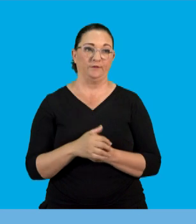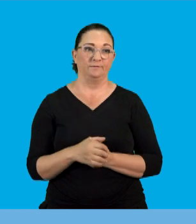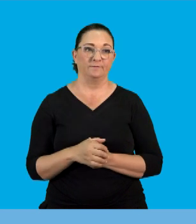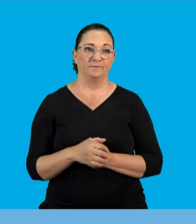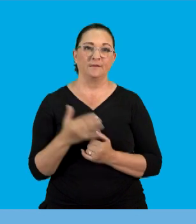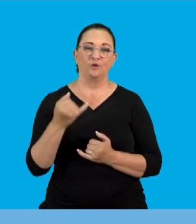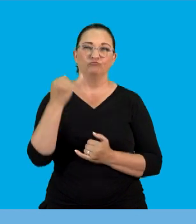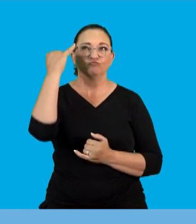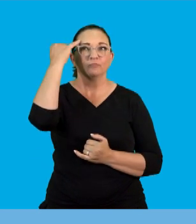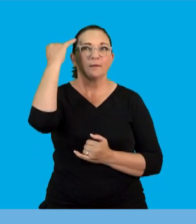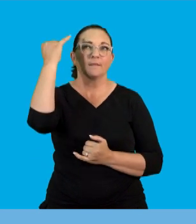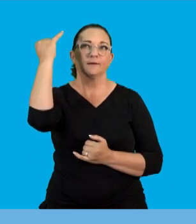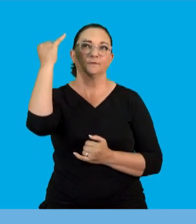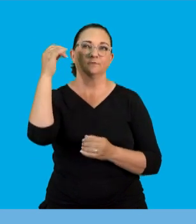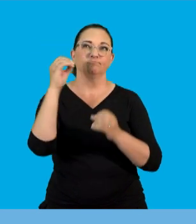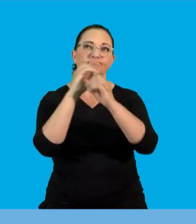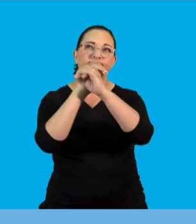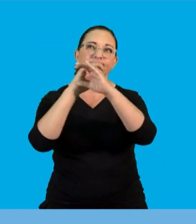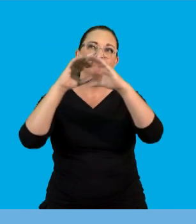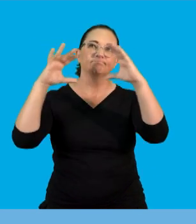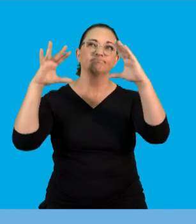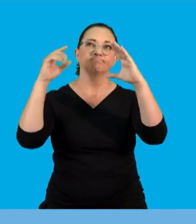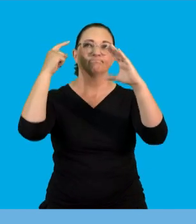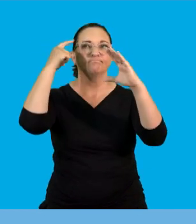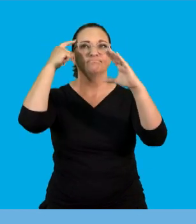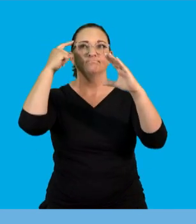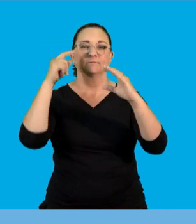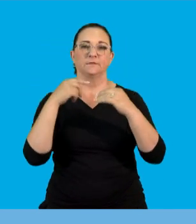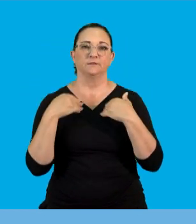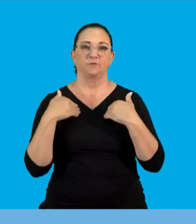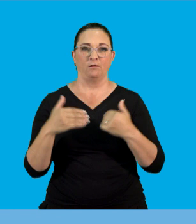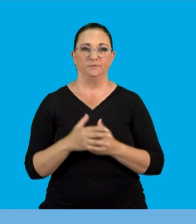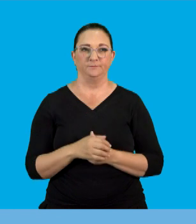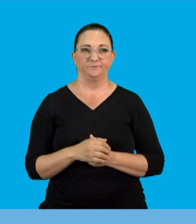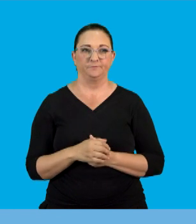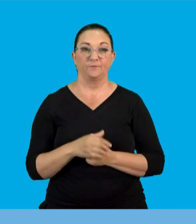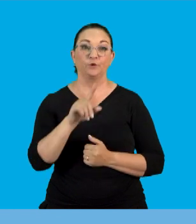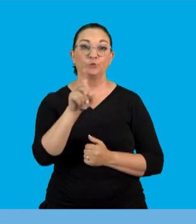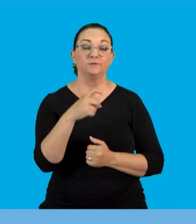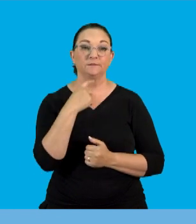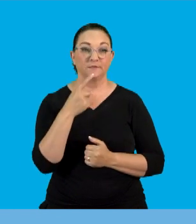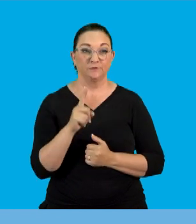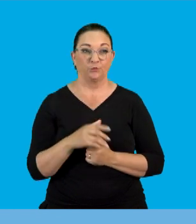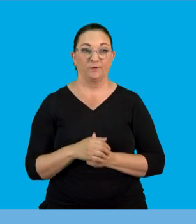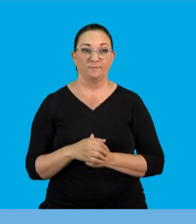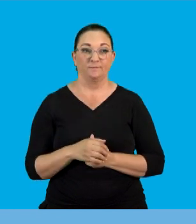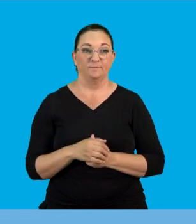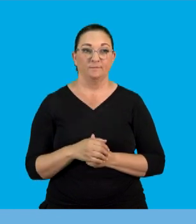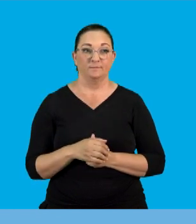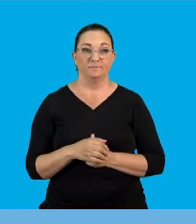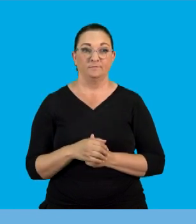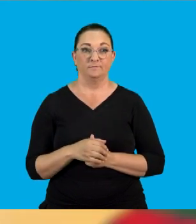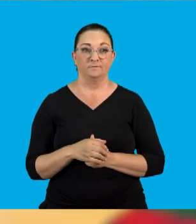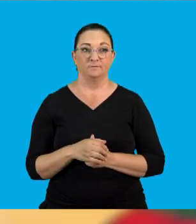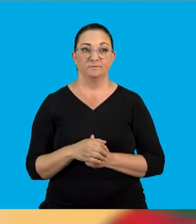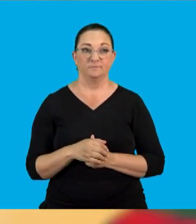forget. Now, we are given a question where we need to use our imagination and think,